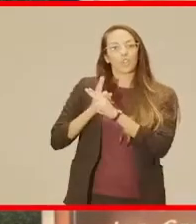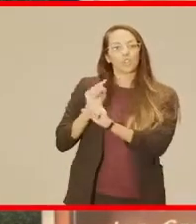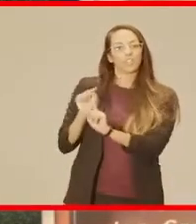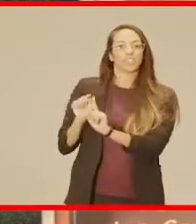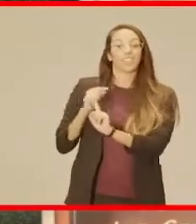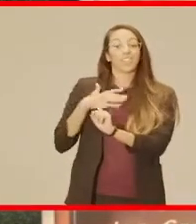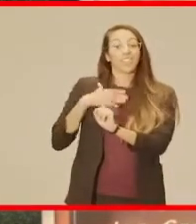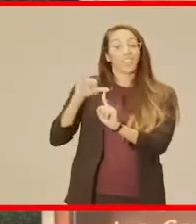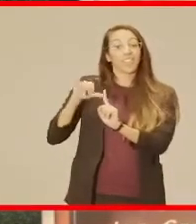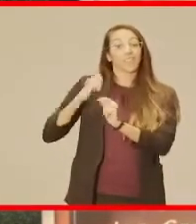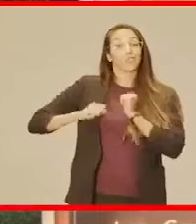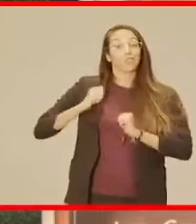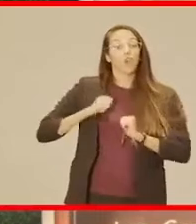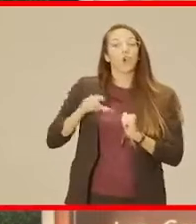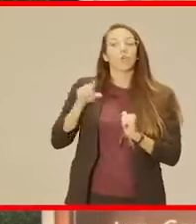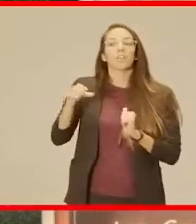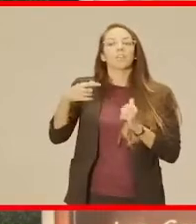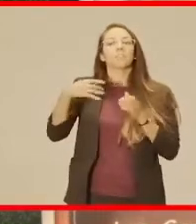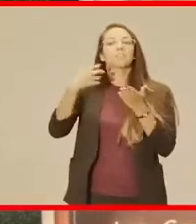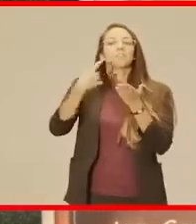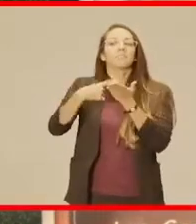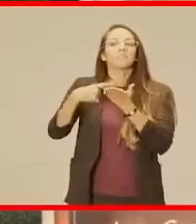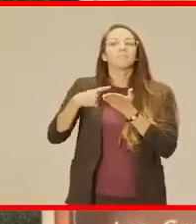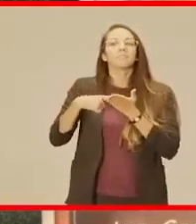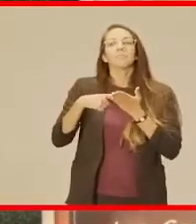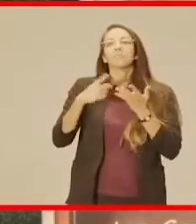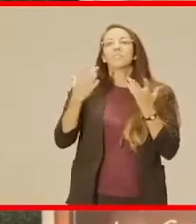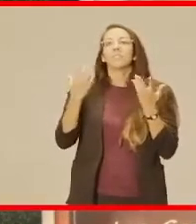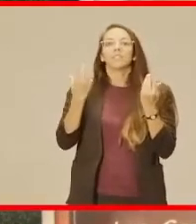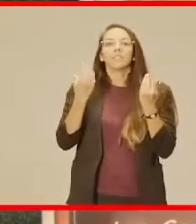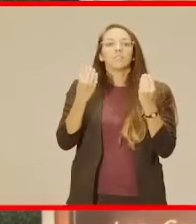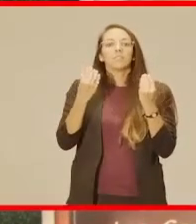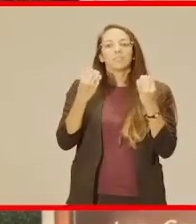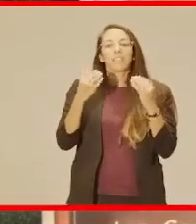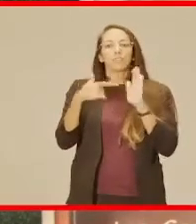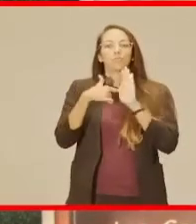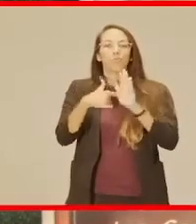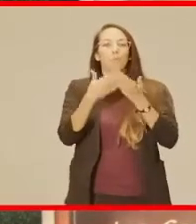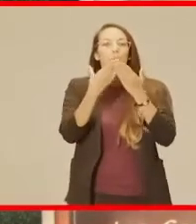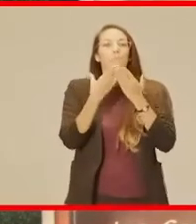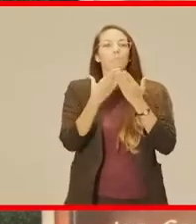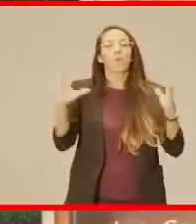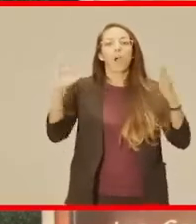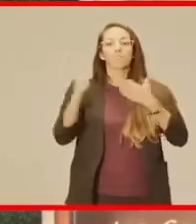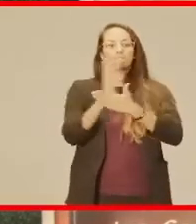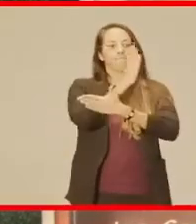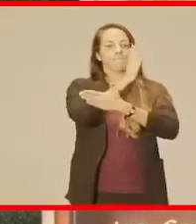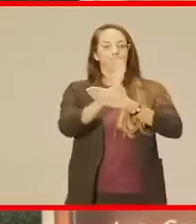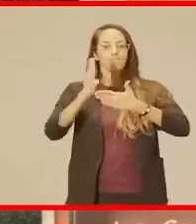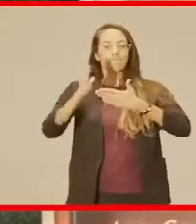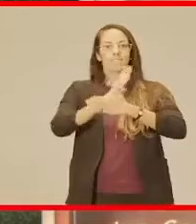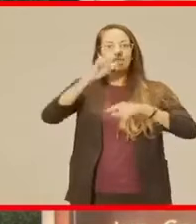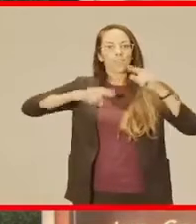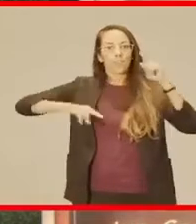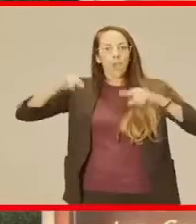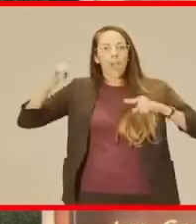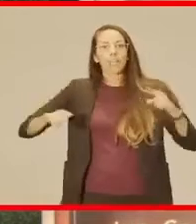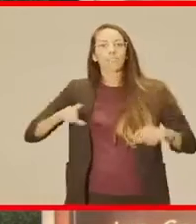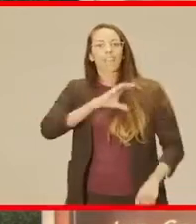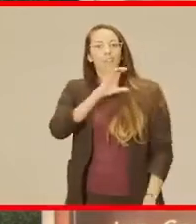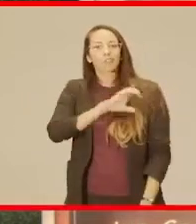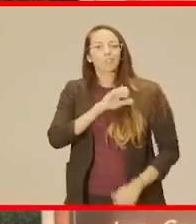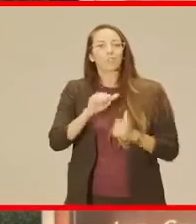is the fact that it covers a broad spectrum of characters with a variety of disabilities,